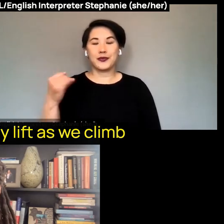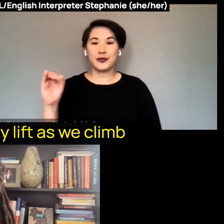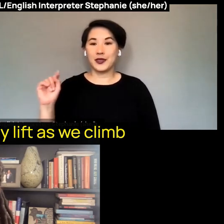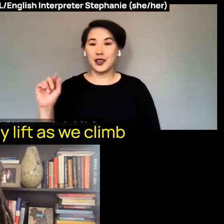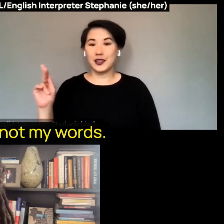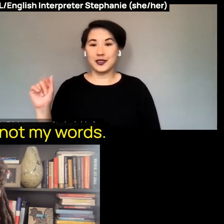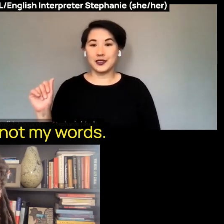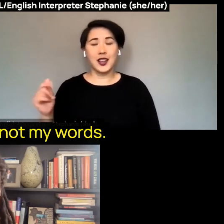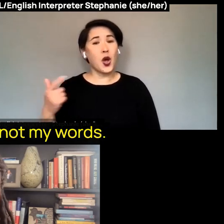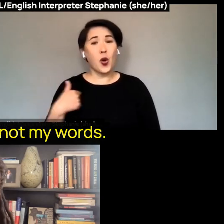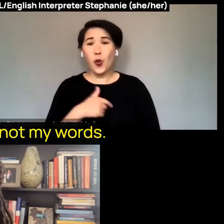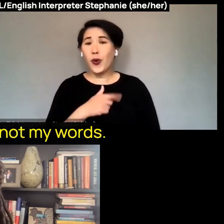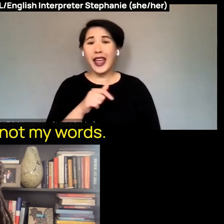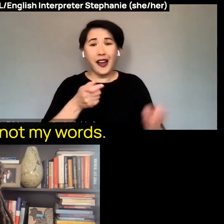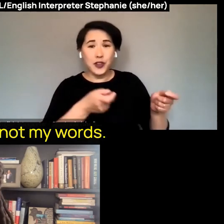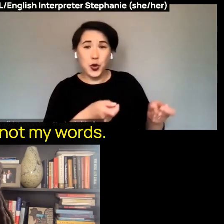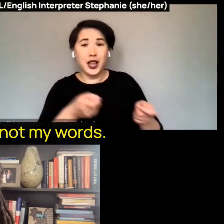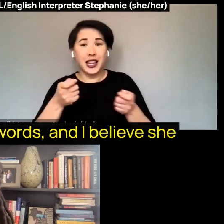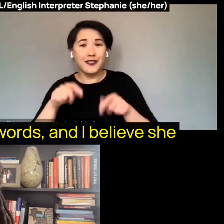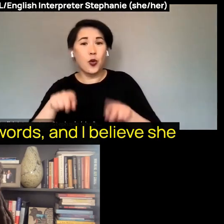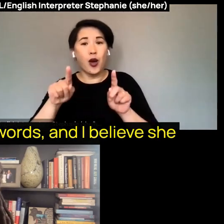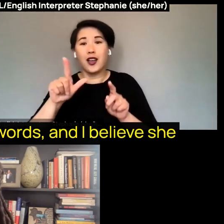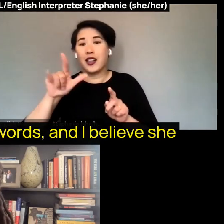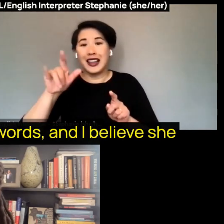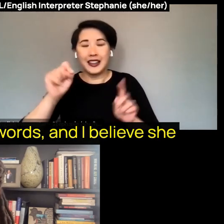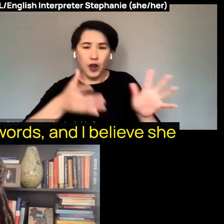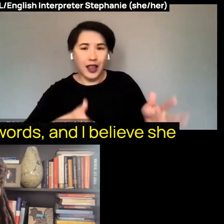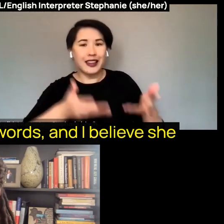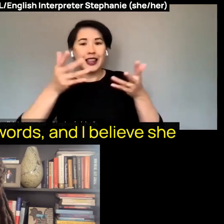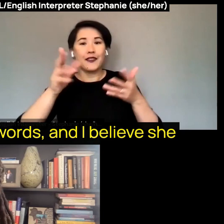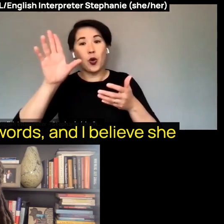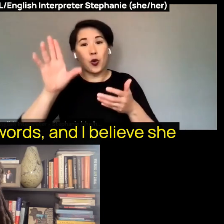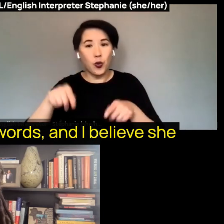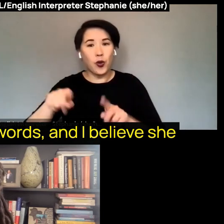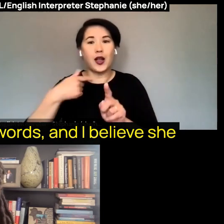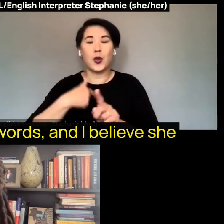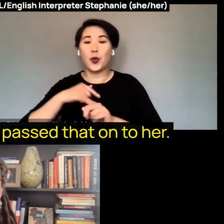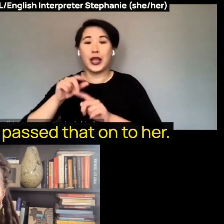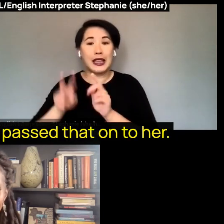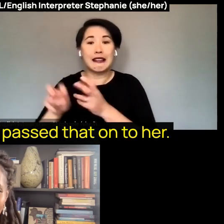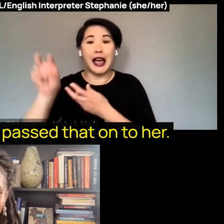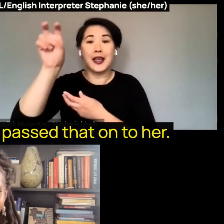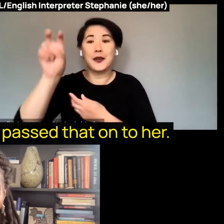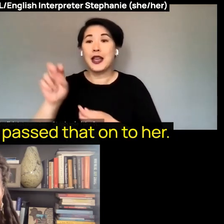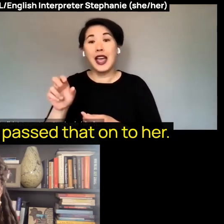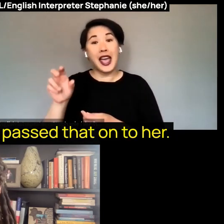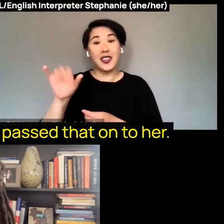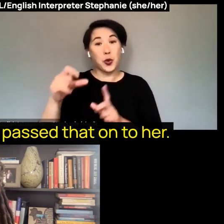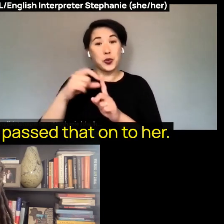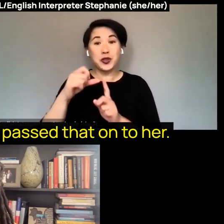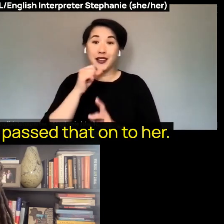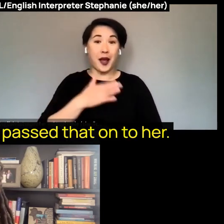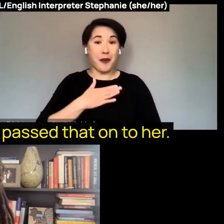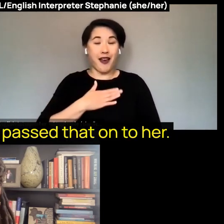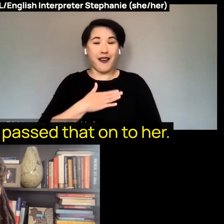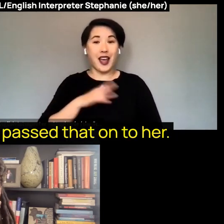absolutely lift as we climb. And those are not my words. Those are Mignon Moore's words. And I believe she got it from someone who's passed